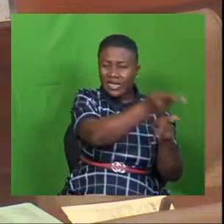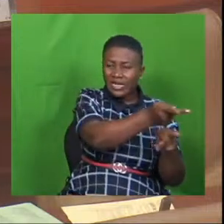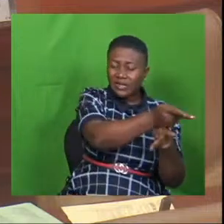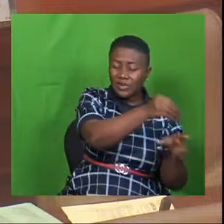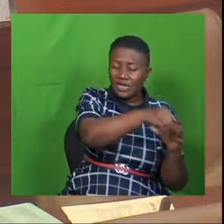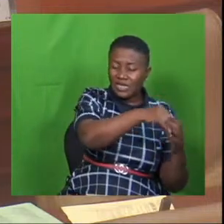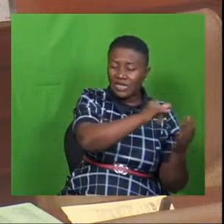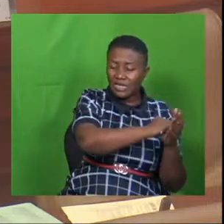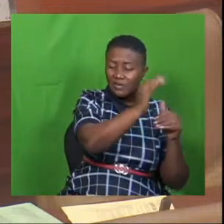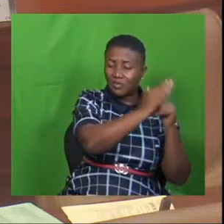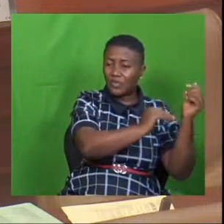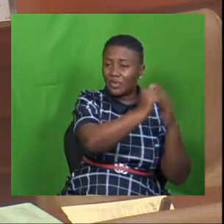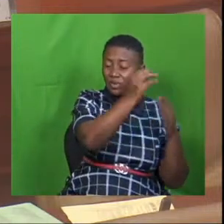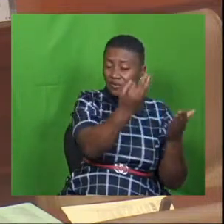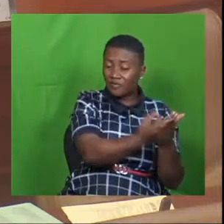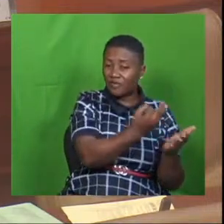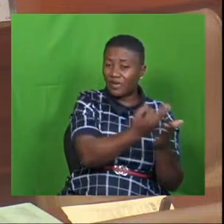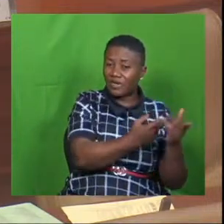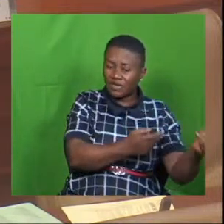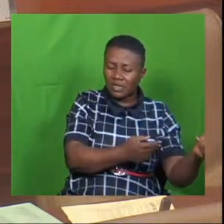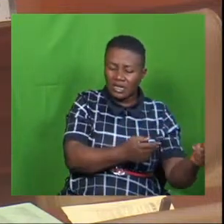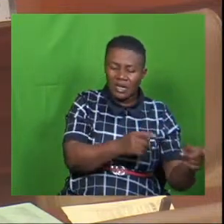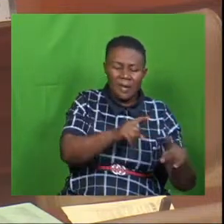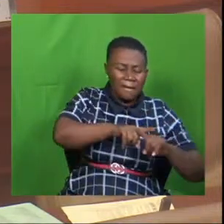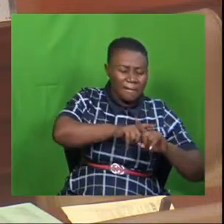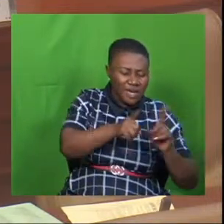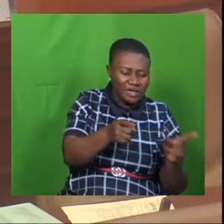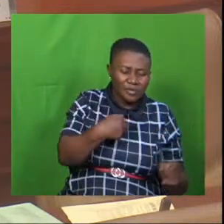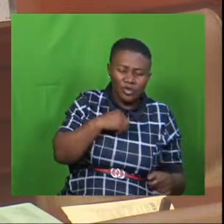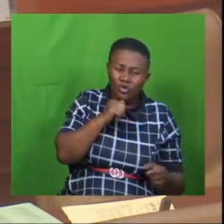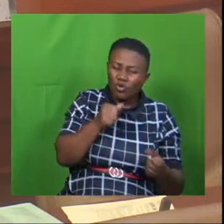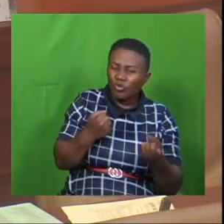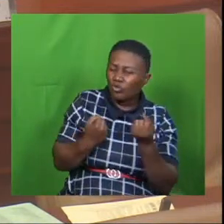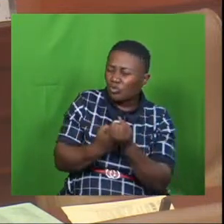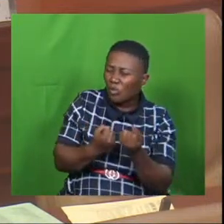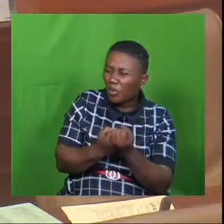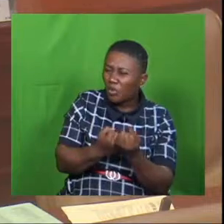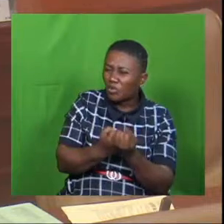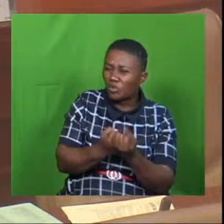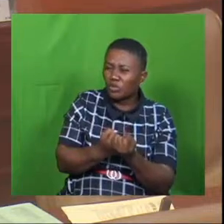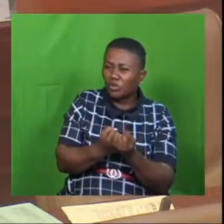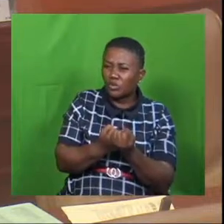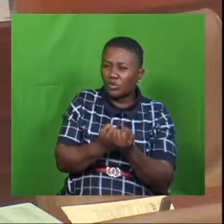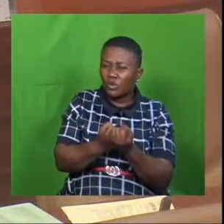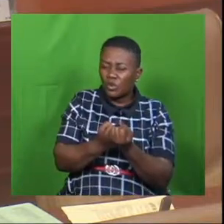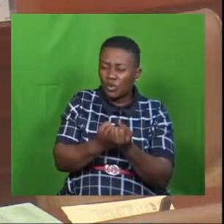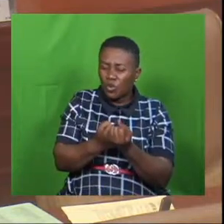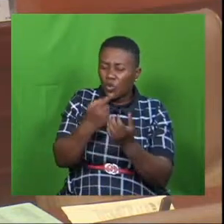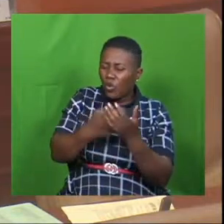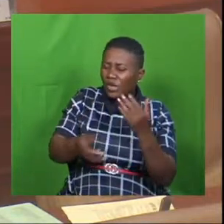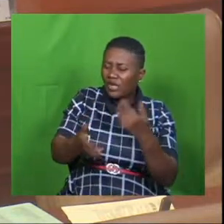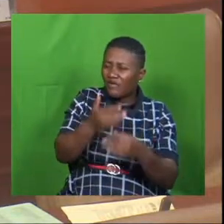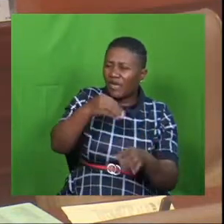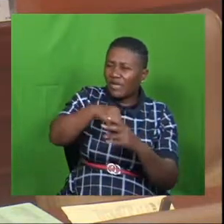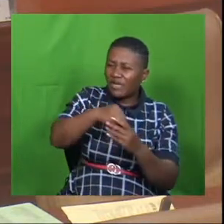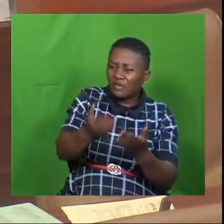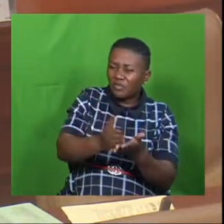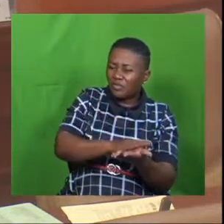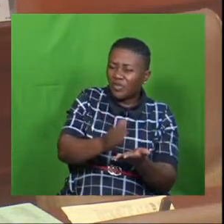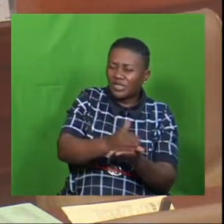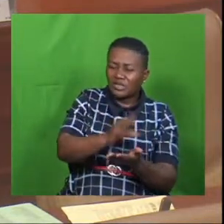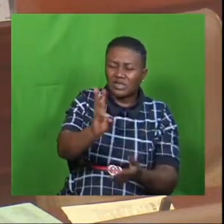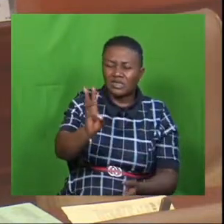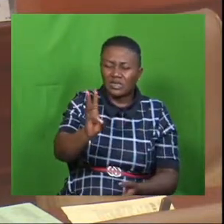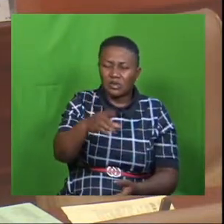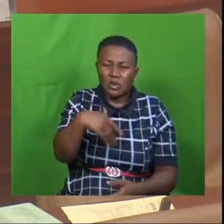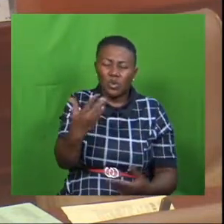us. But I am totally opposed to this rendition on page 6 of 8 that suggests that there's a